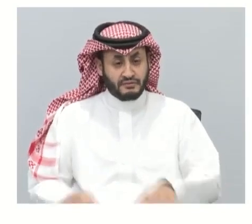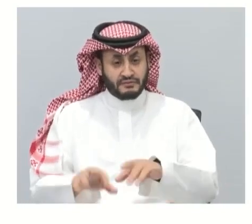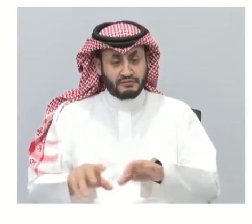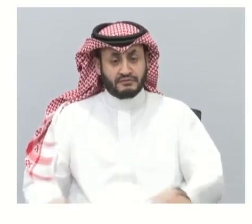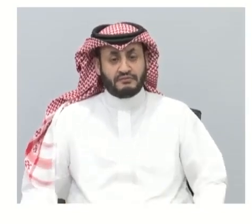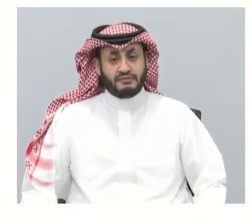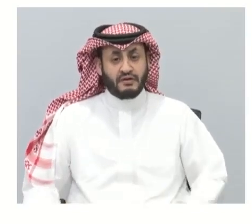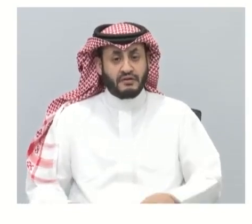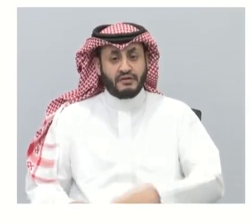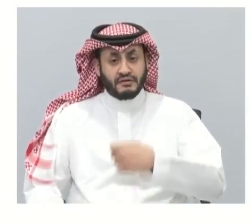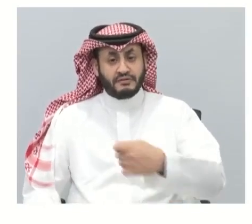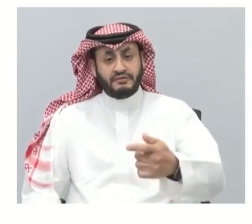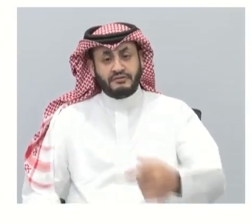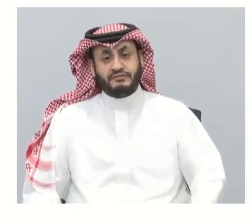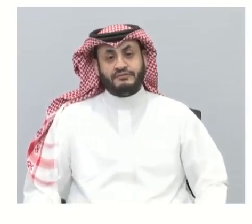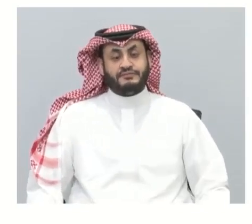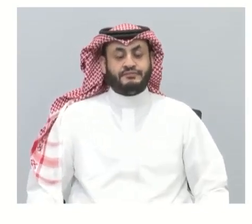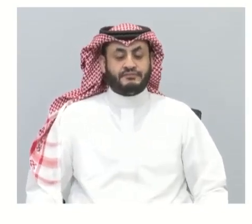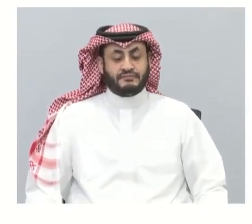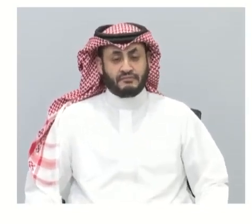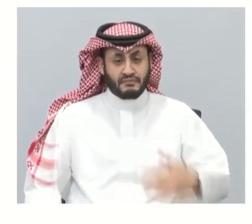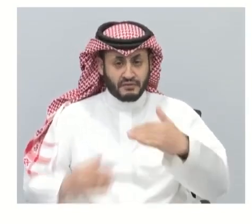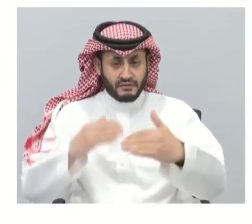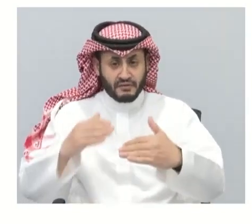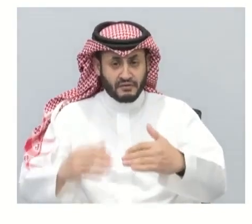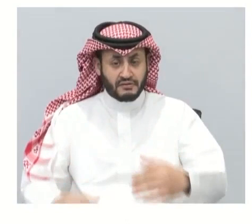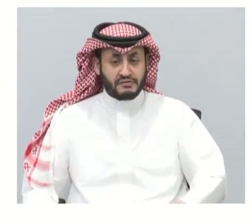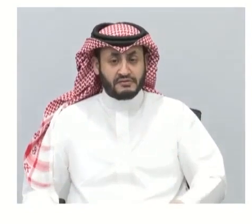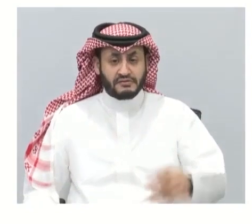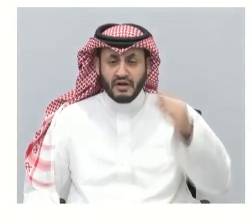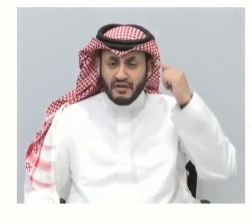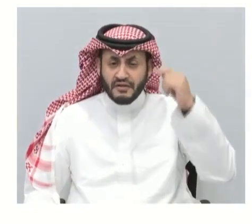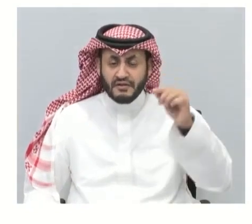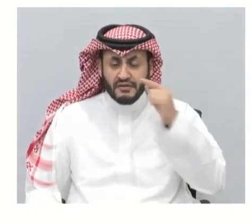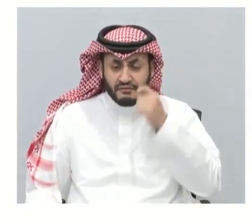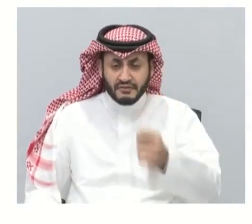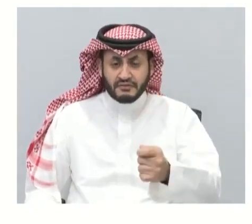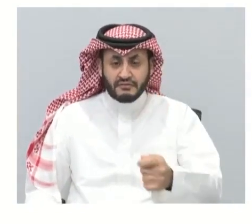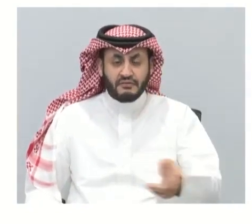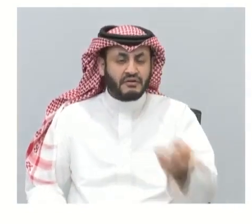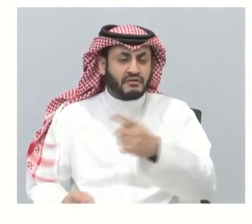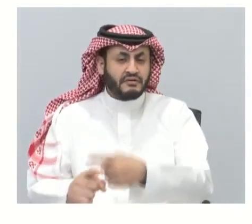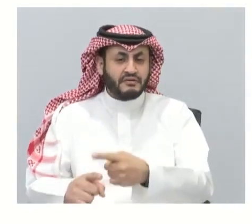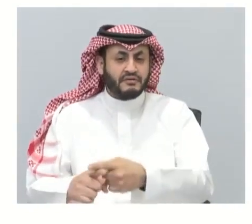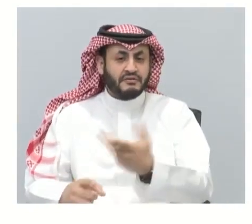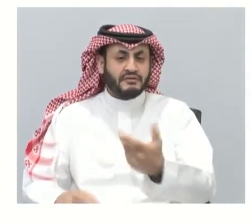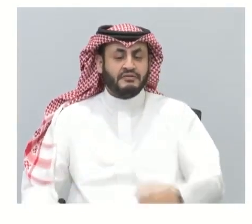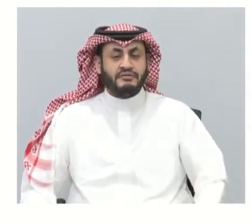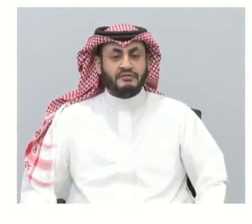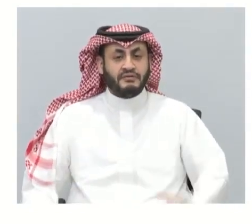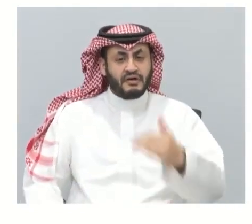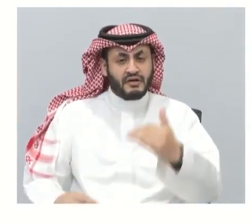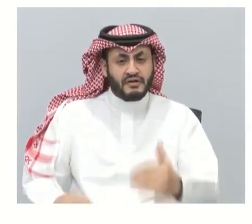foster learning, or does it provide ready data that do not promote critical thinking? And what about math? There seem to be more and more